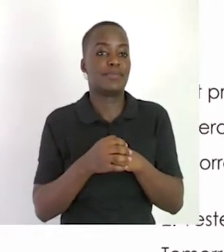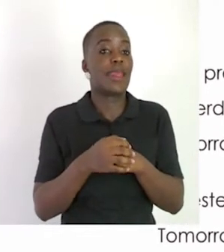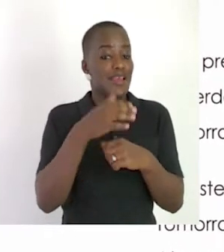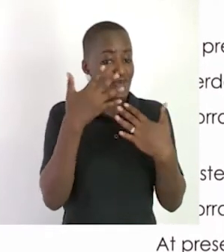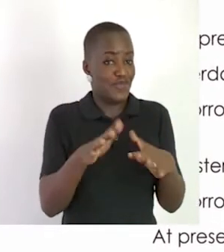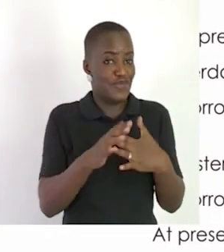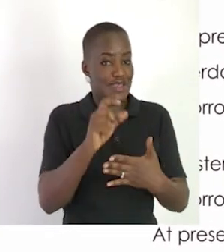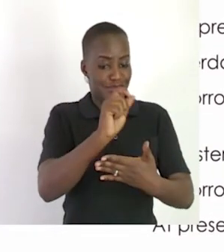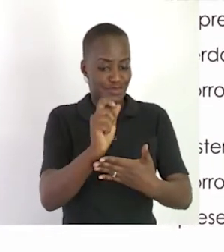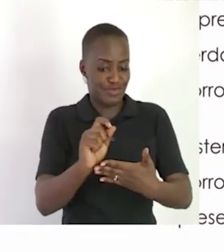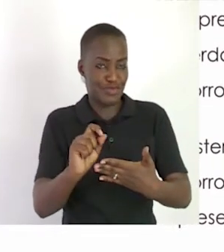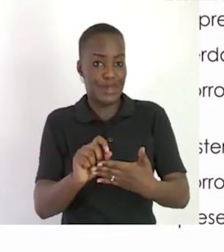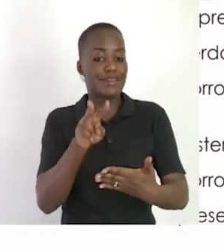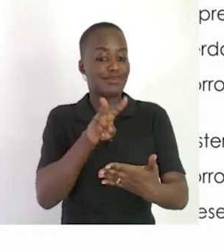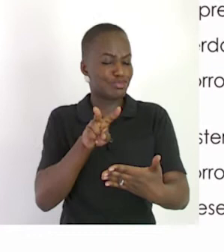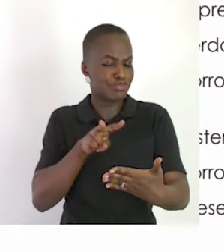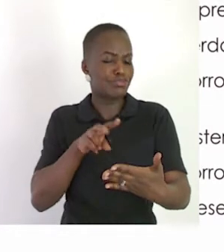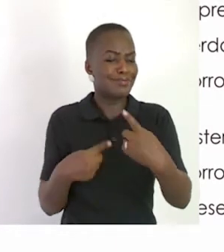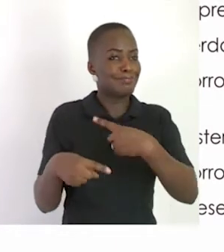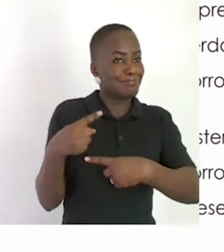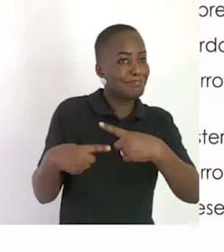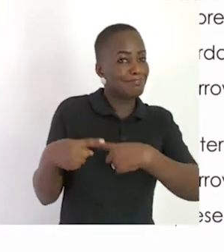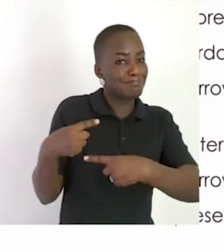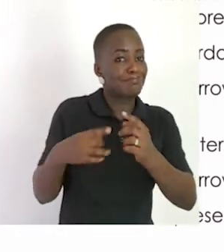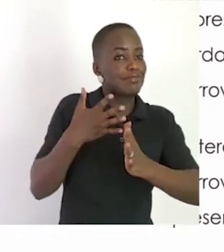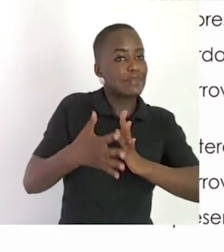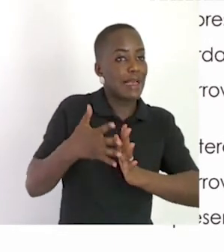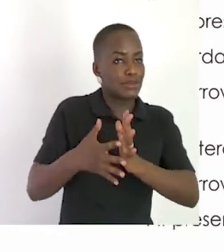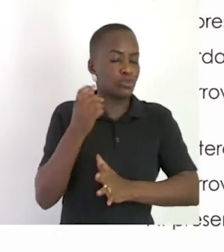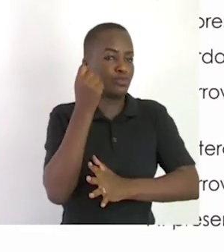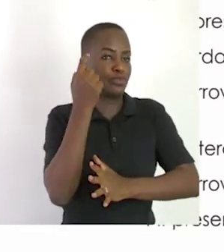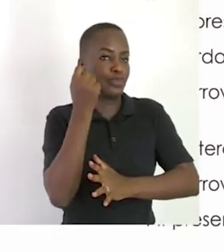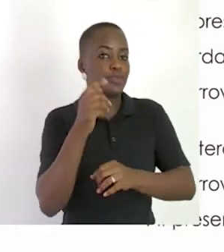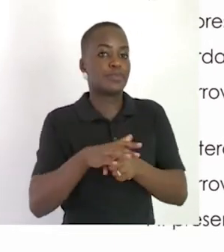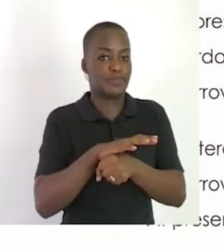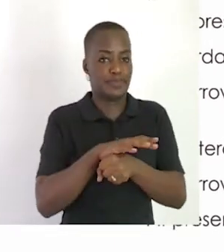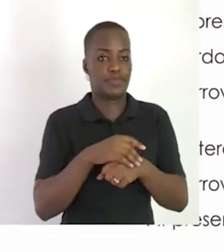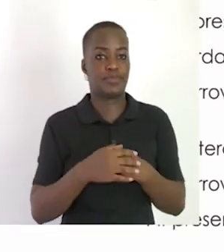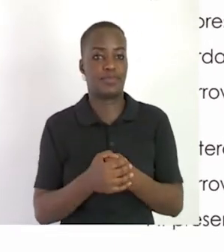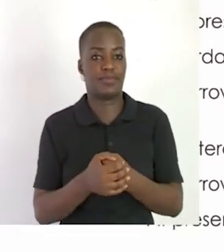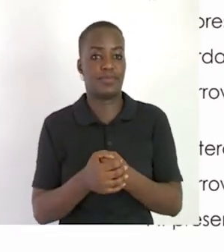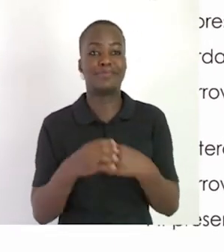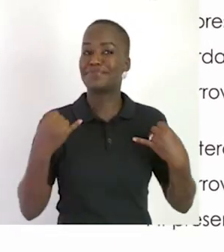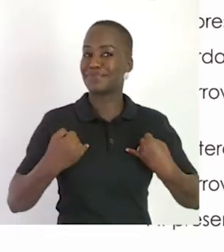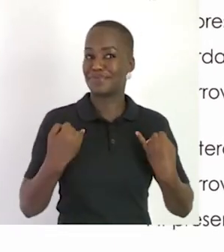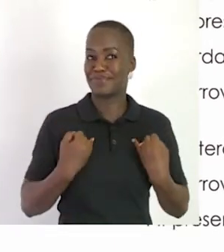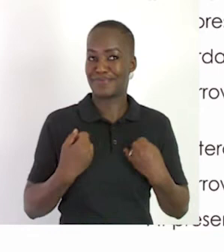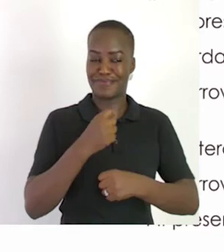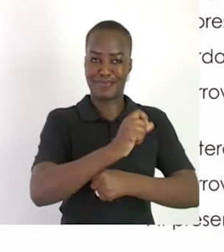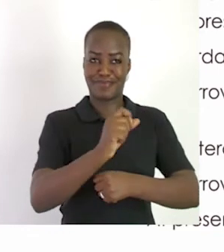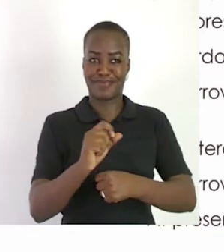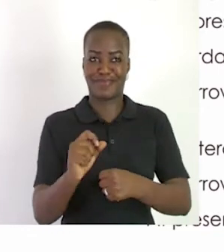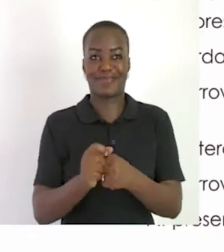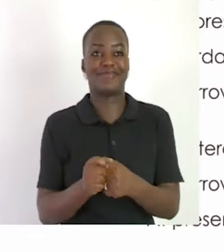them, read them out loud so that they also make sense to you. Have fun making this